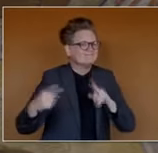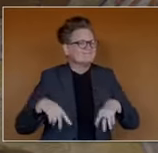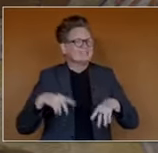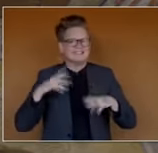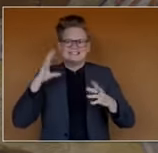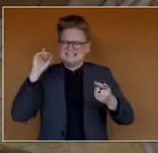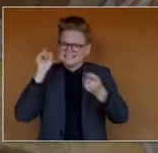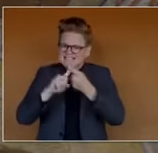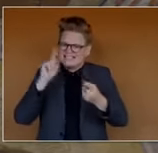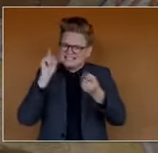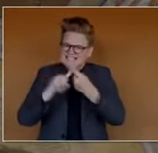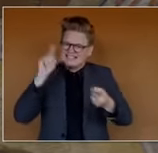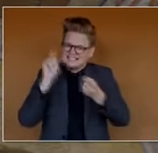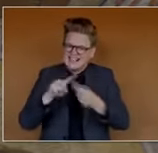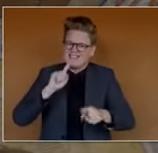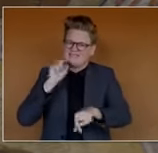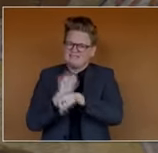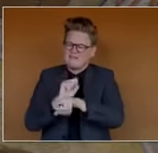for all.